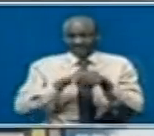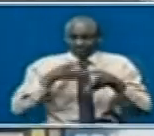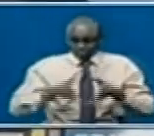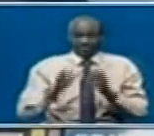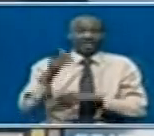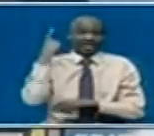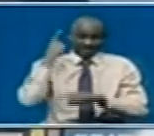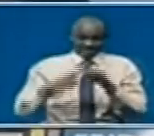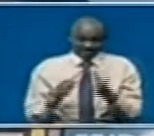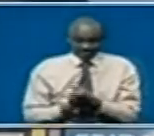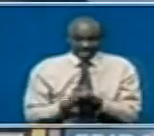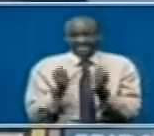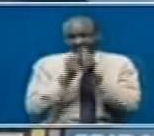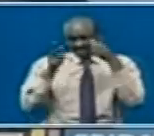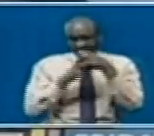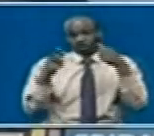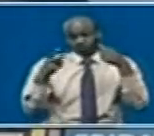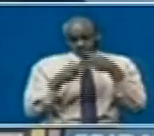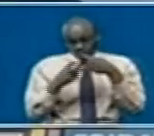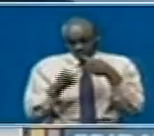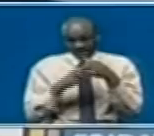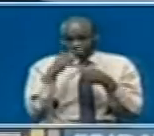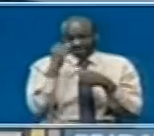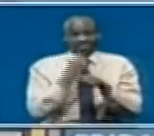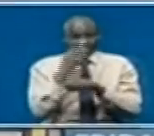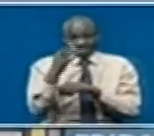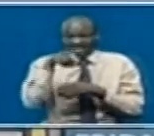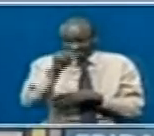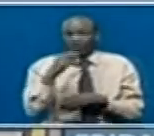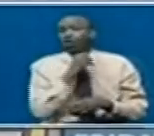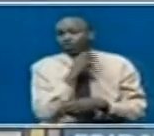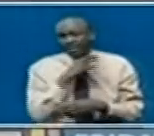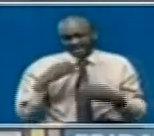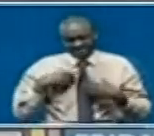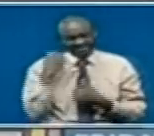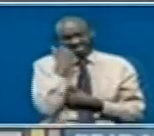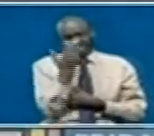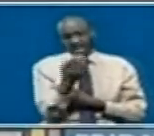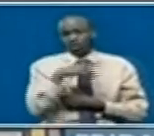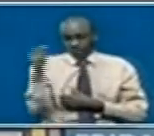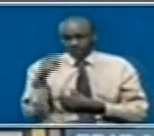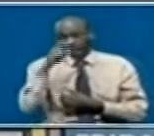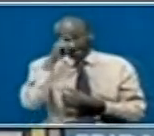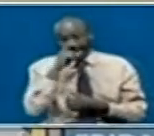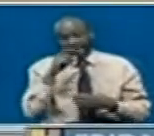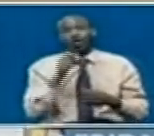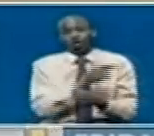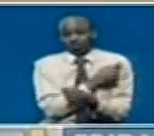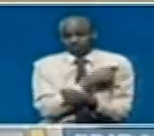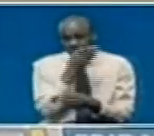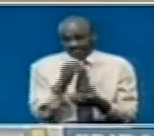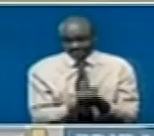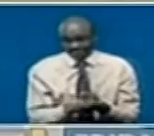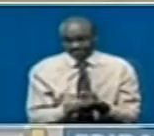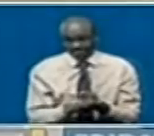last year. 17th of July 2013, Ellie Mukusa complained that she was unwell and was taken to the Aga Khan Hospital. I'm